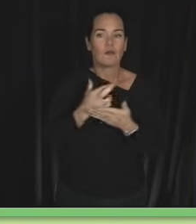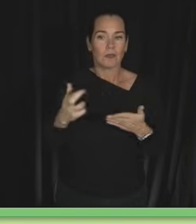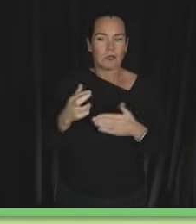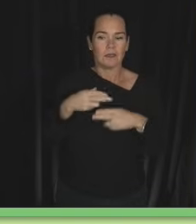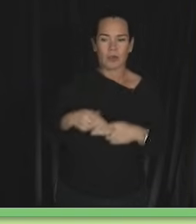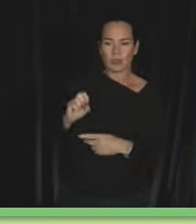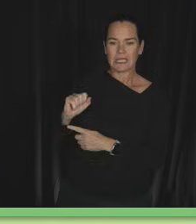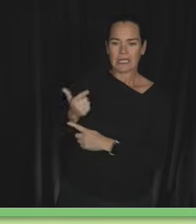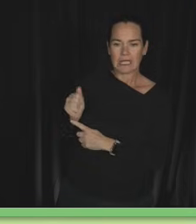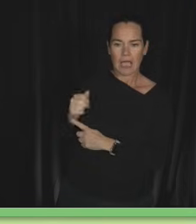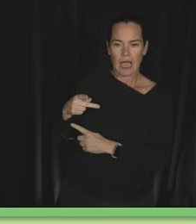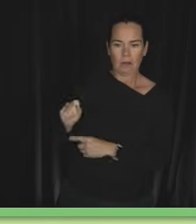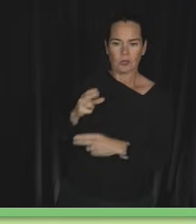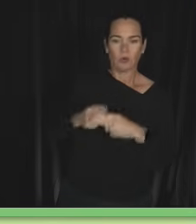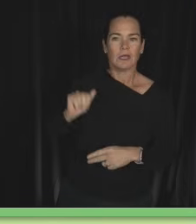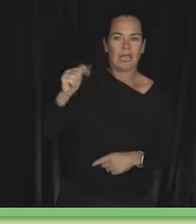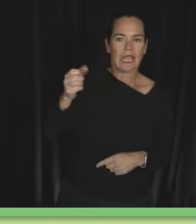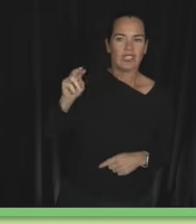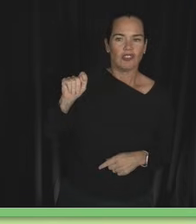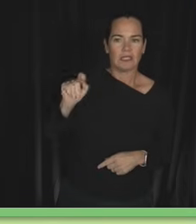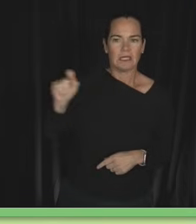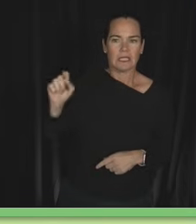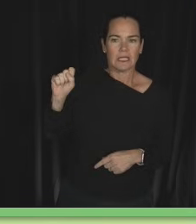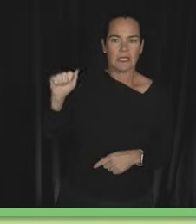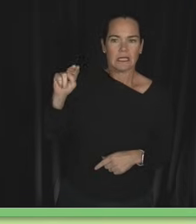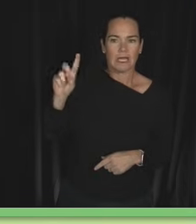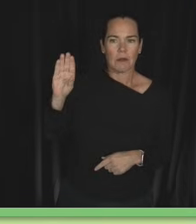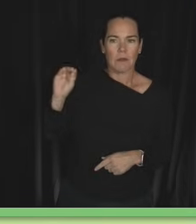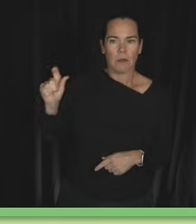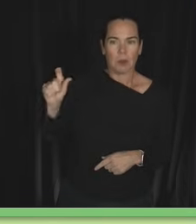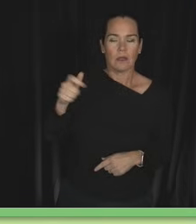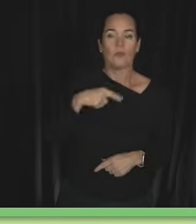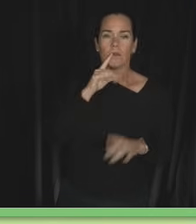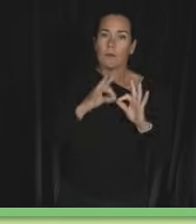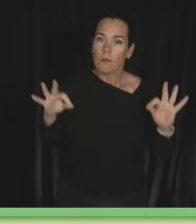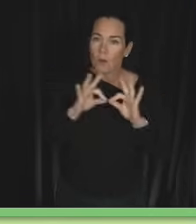SIG apps called Agent Sandbox. And this is a really critical part of the agent